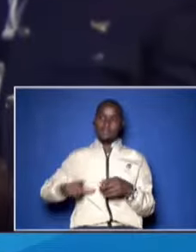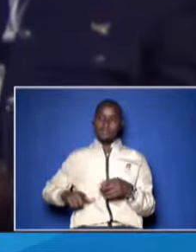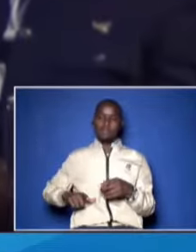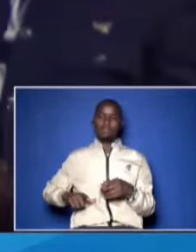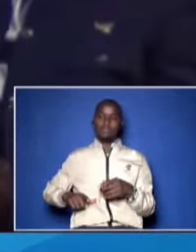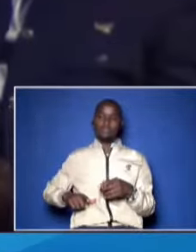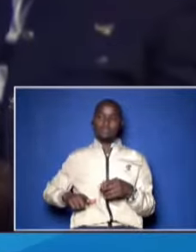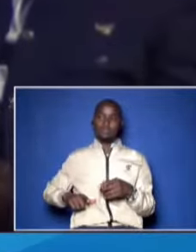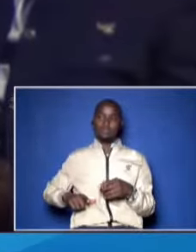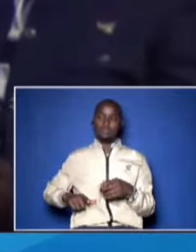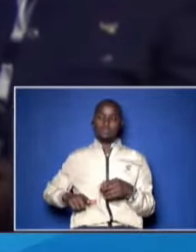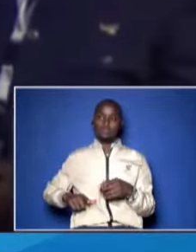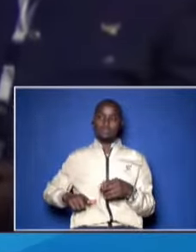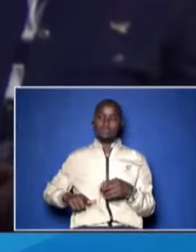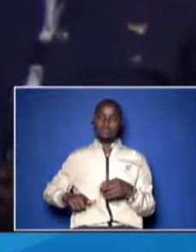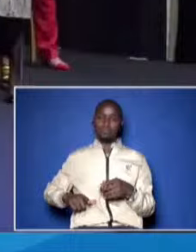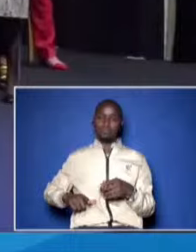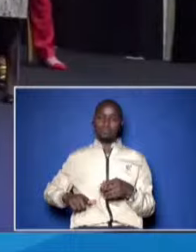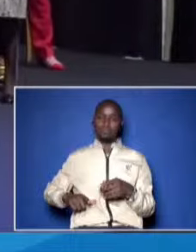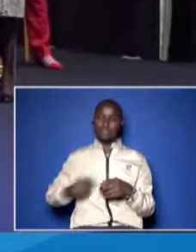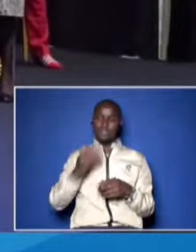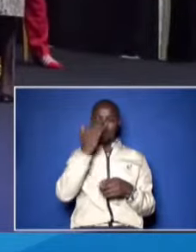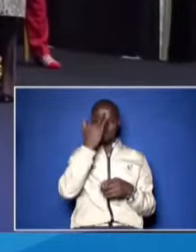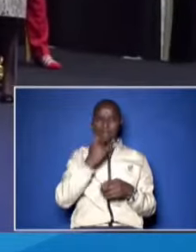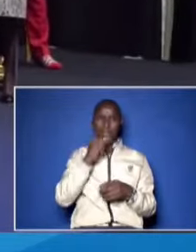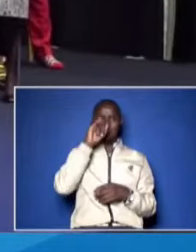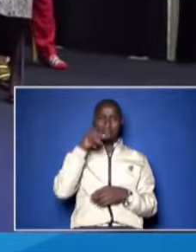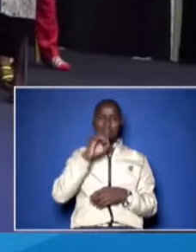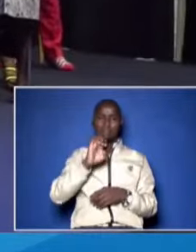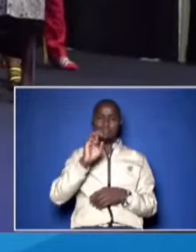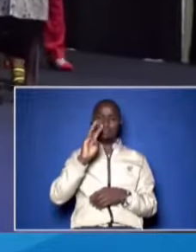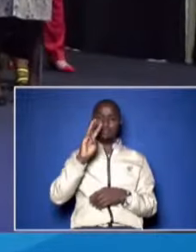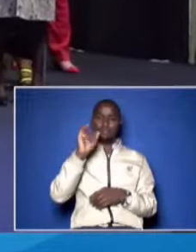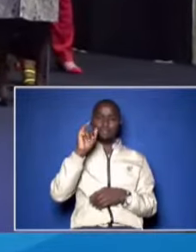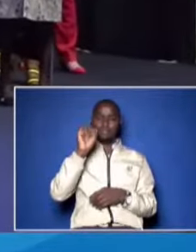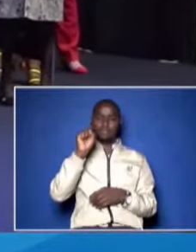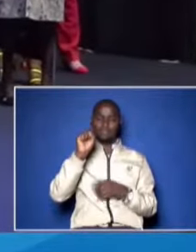Lord why are the Jewish people still